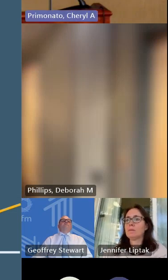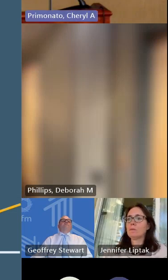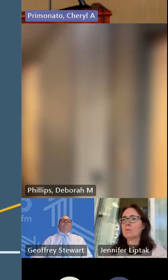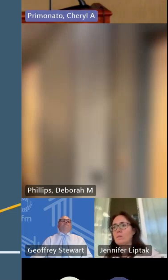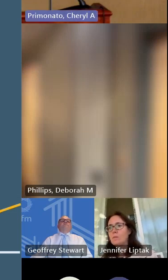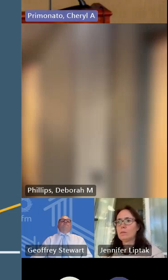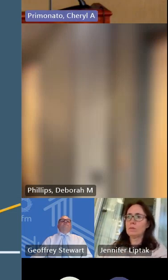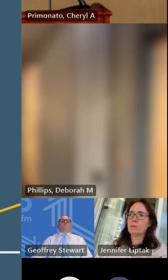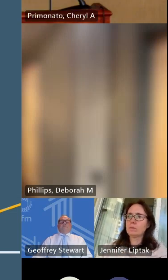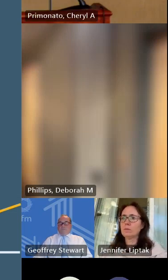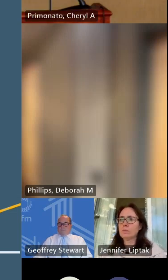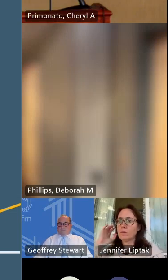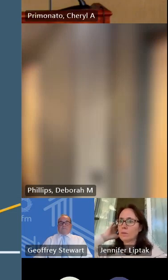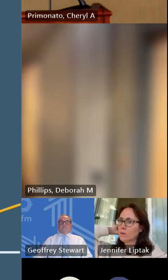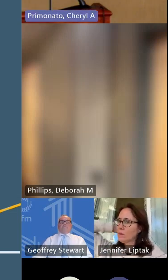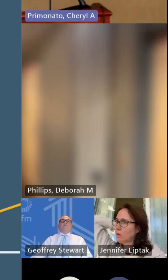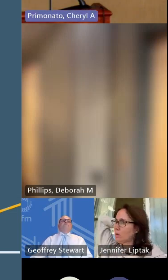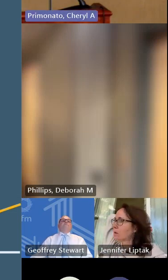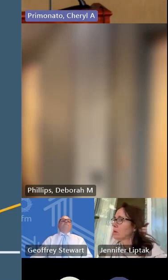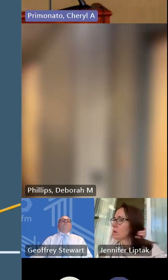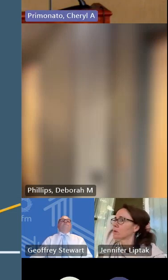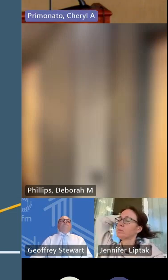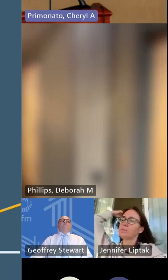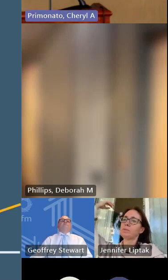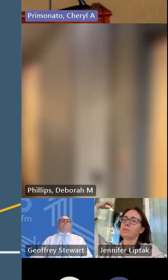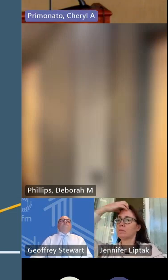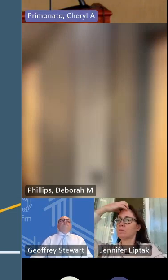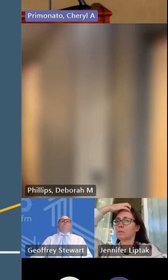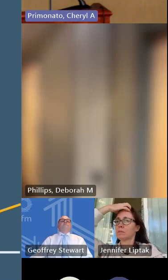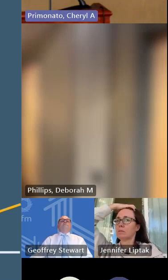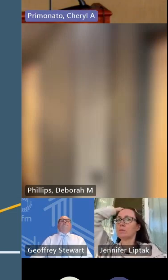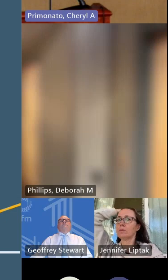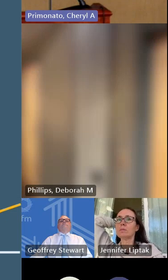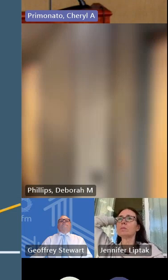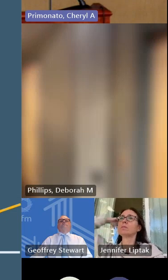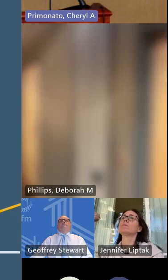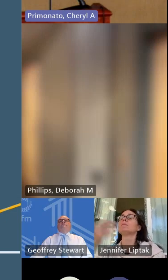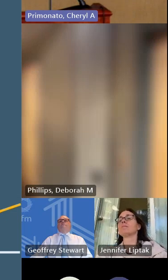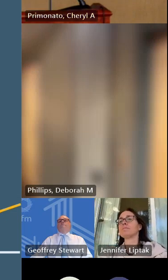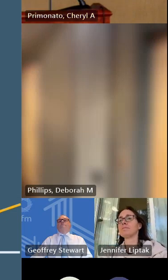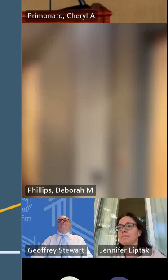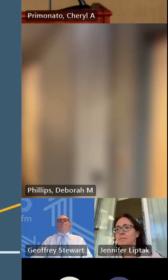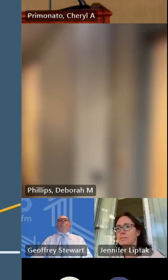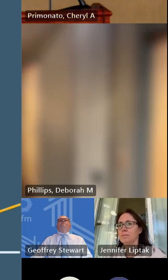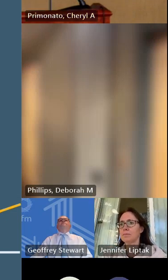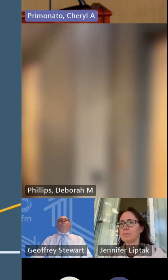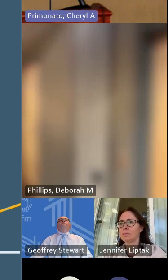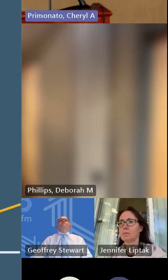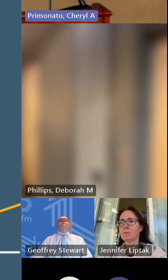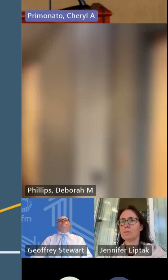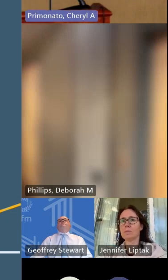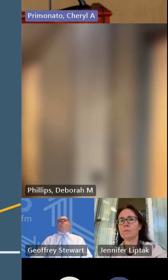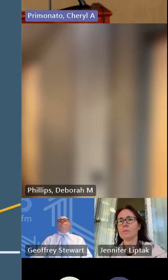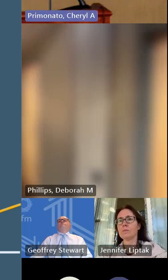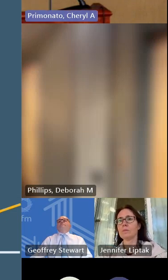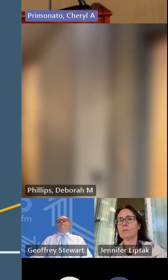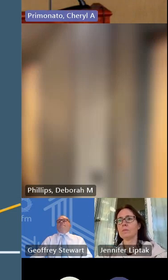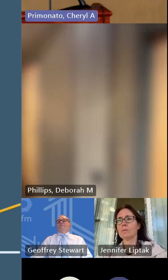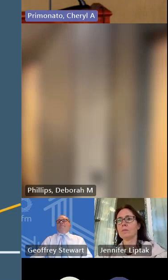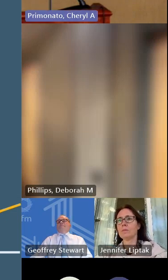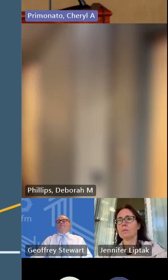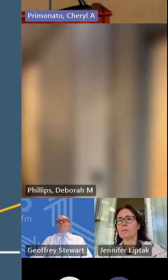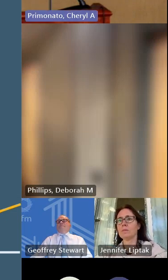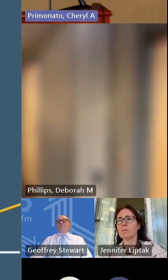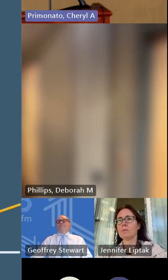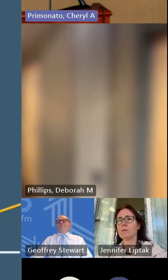Tom Bergender. Other board members, can you please identify yourself? Bobby Grant.